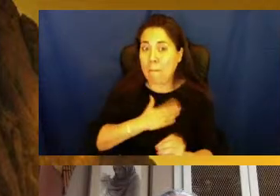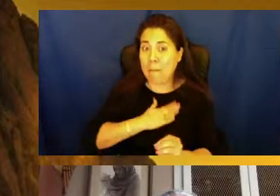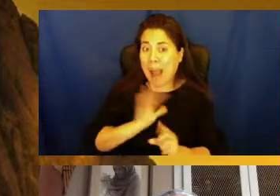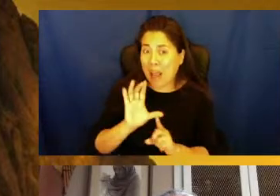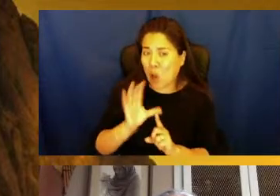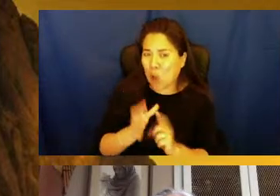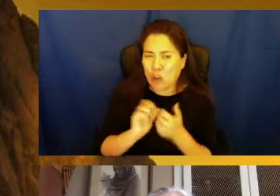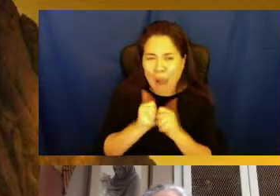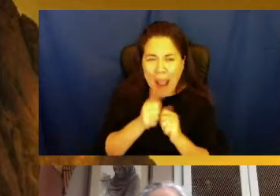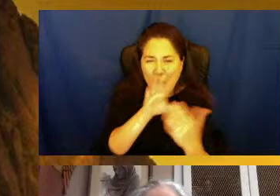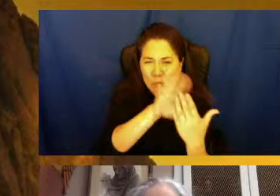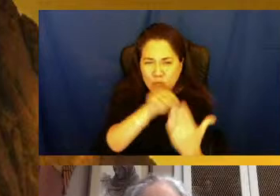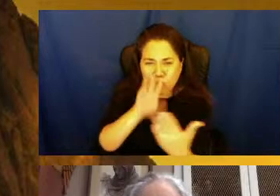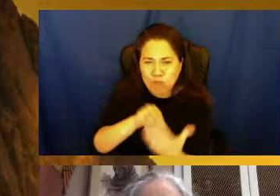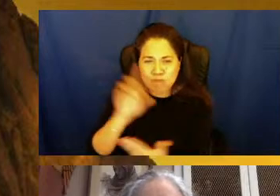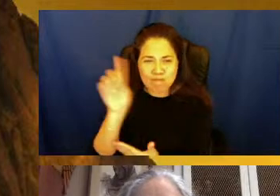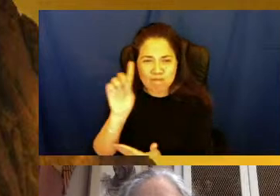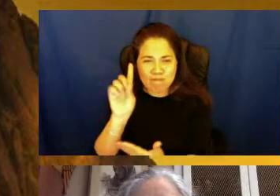traditions?